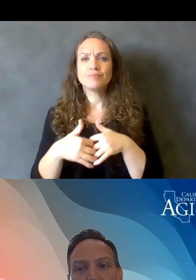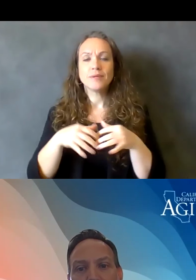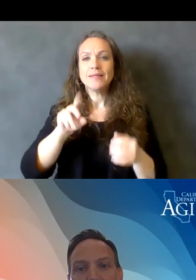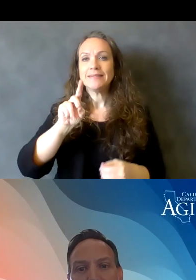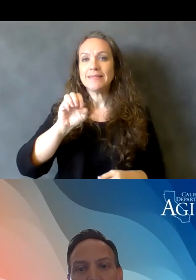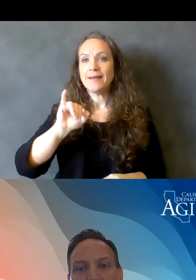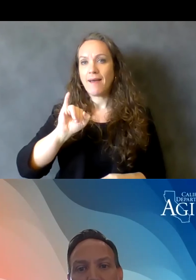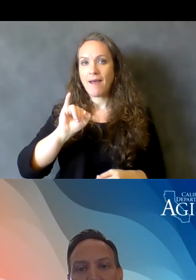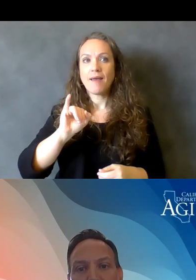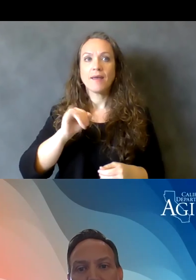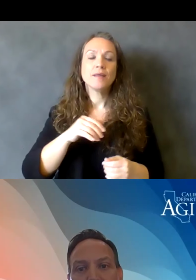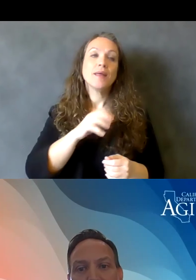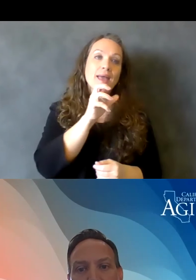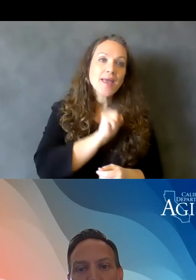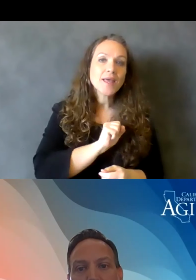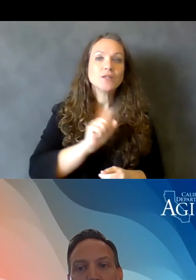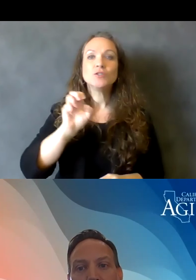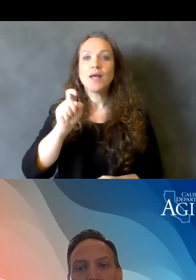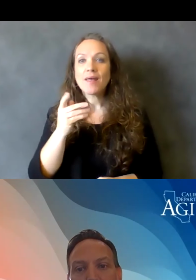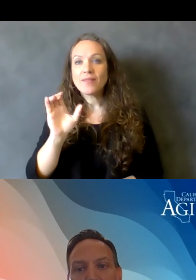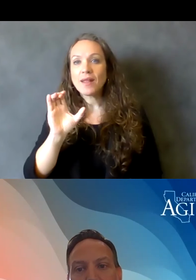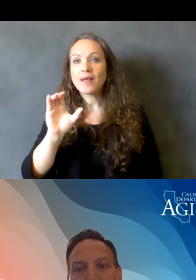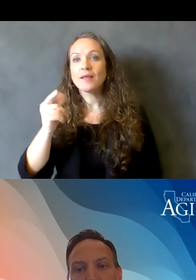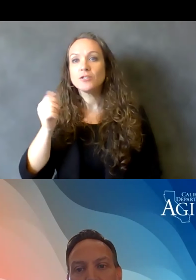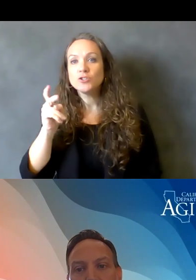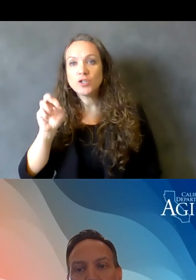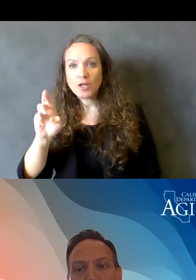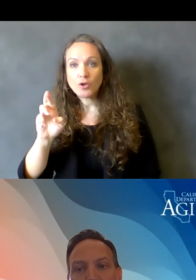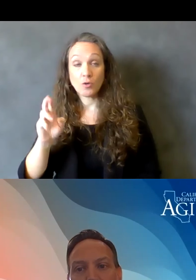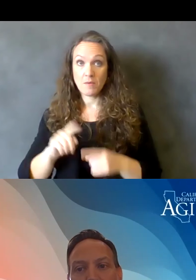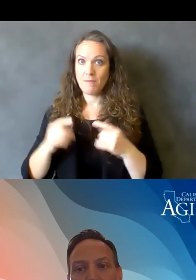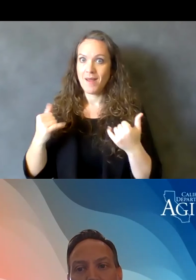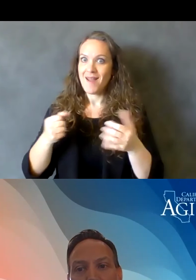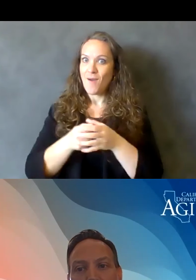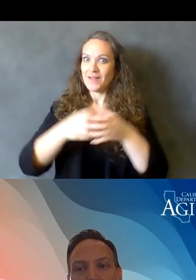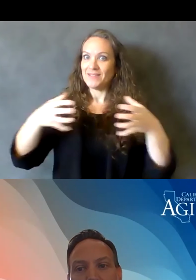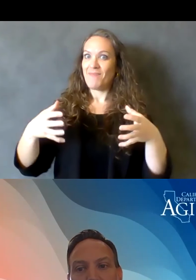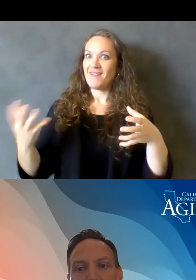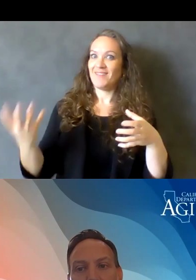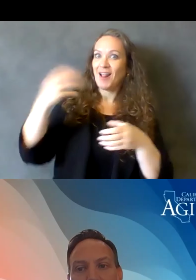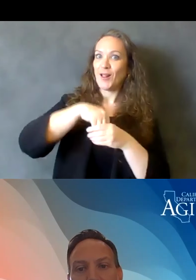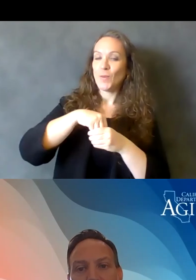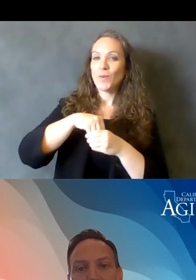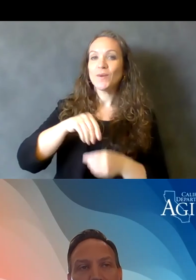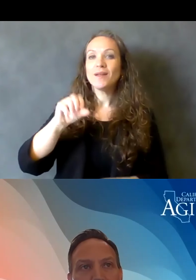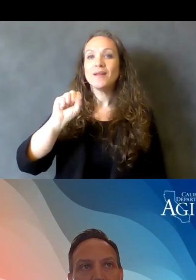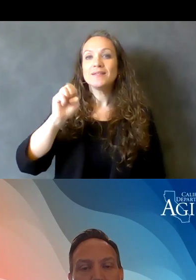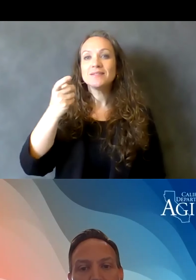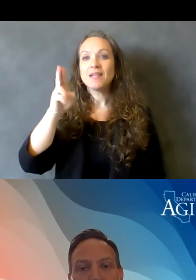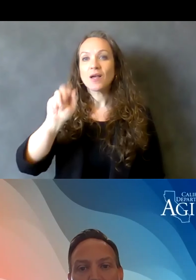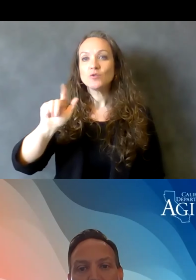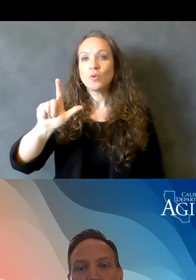including participant age, ethnicity, and gender. We're now expanding our equity data to include sexual orientation and